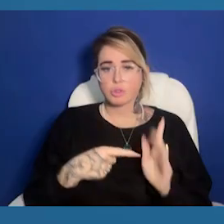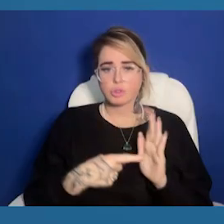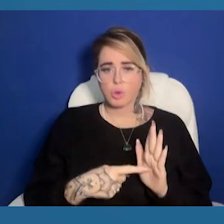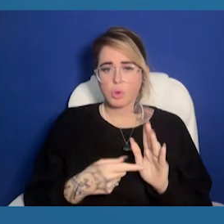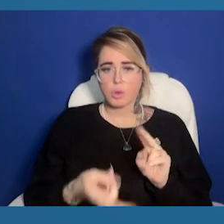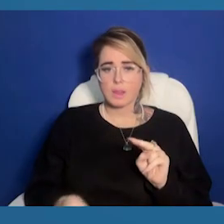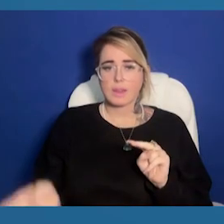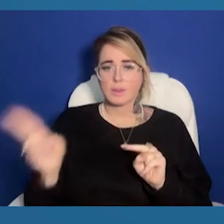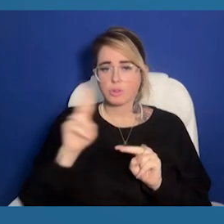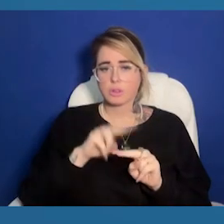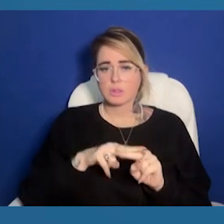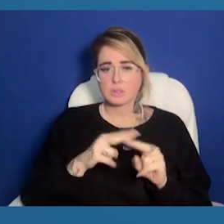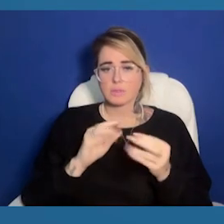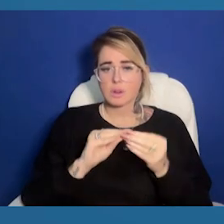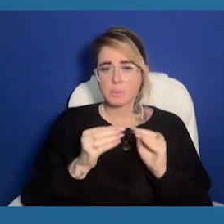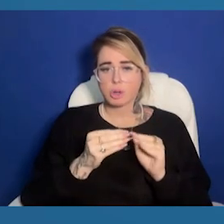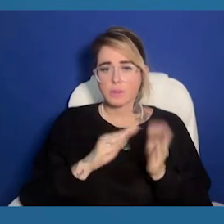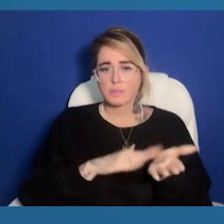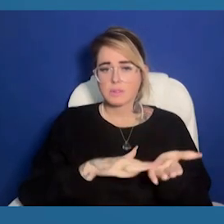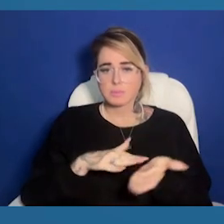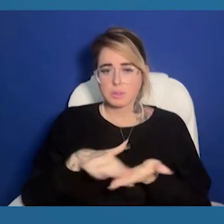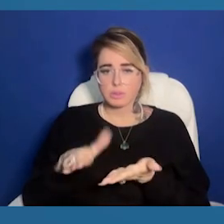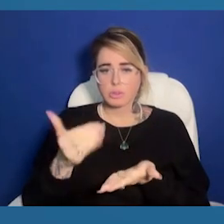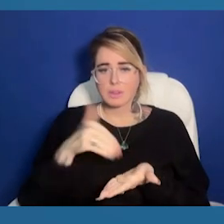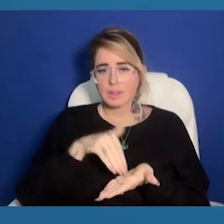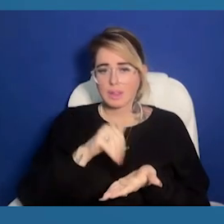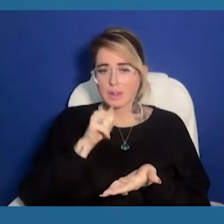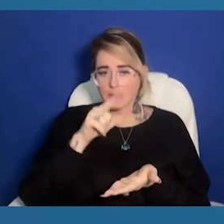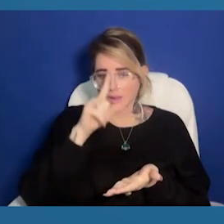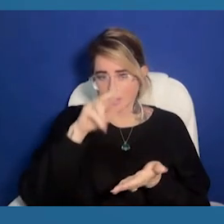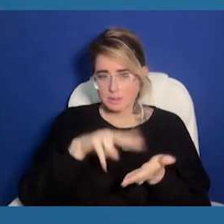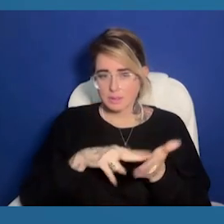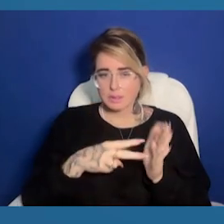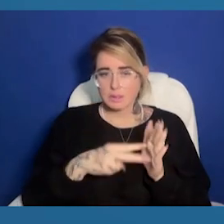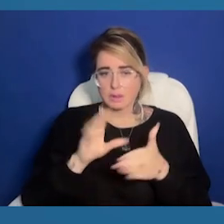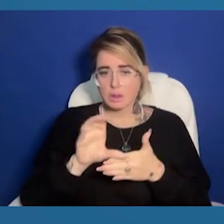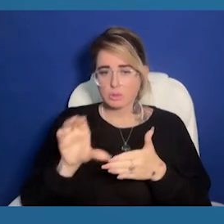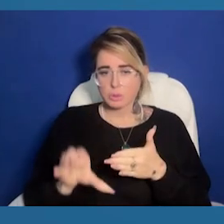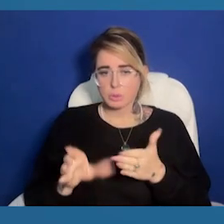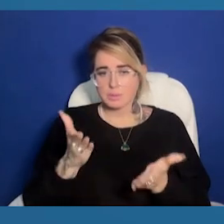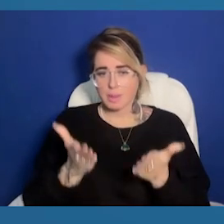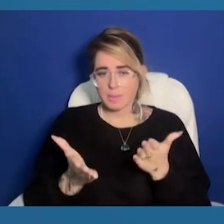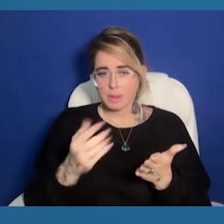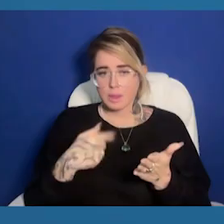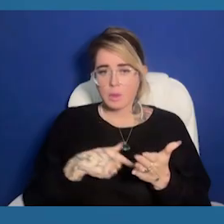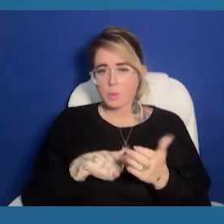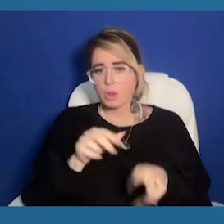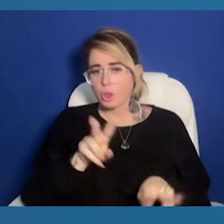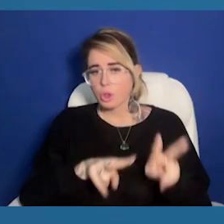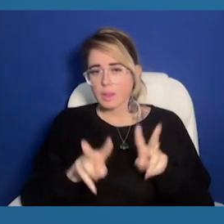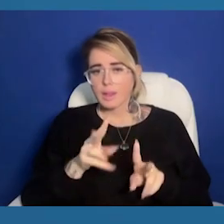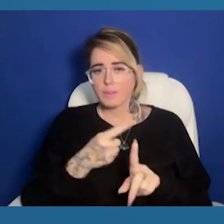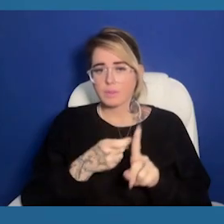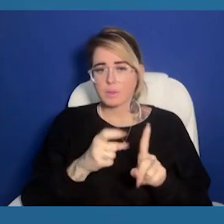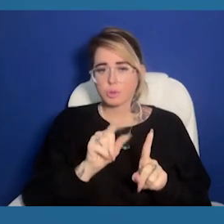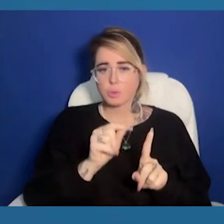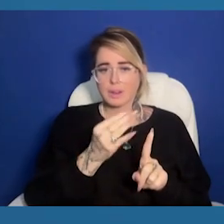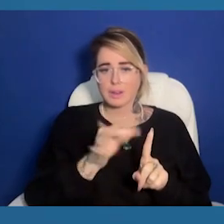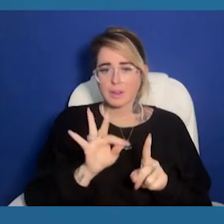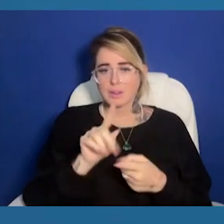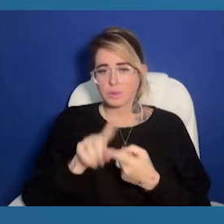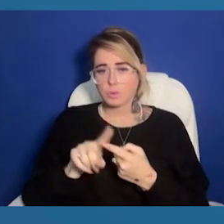number of dismissals. Again, unintended consequences, perhaps, that we look at from 2019 to